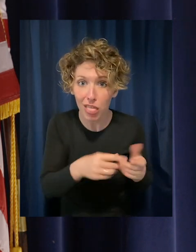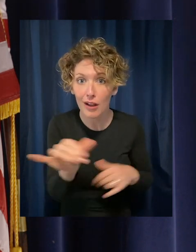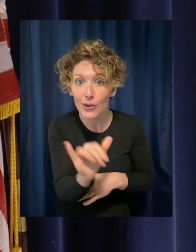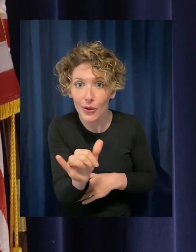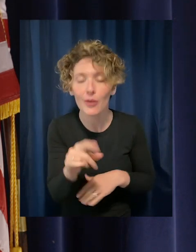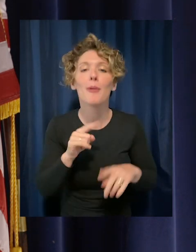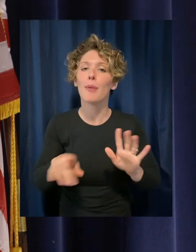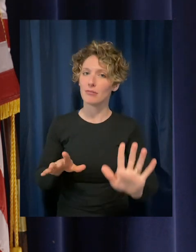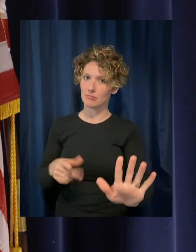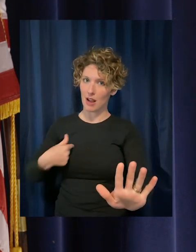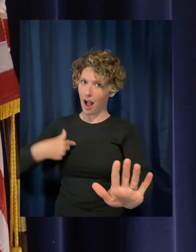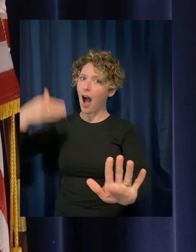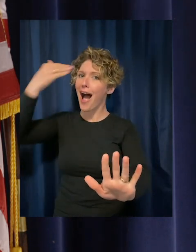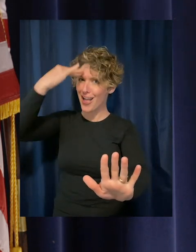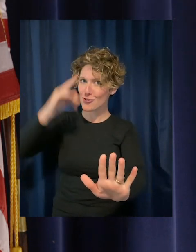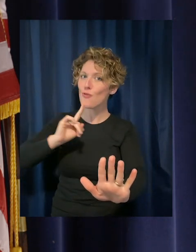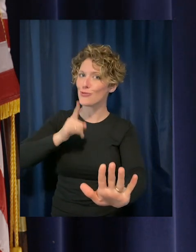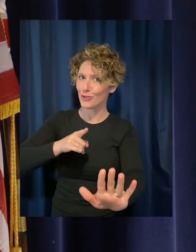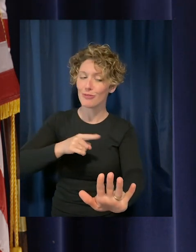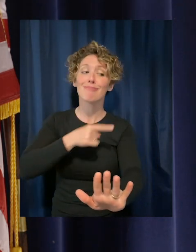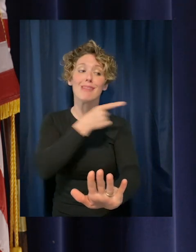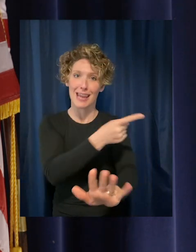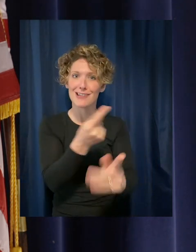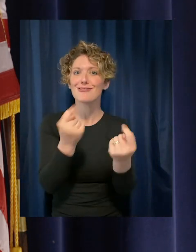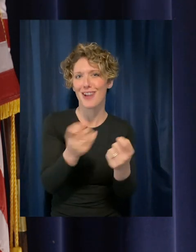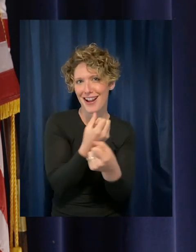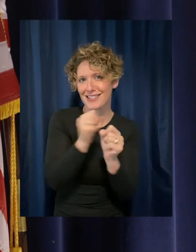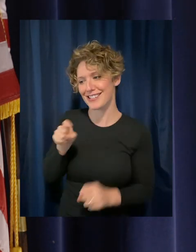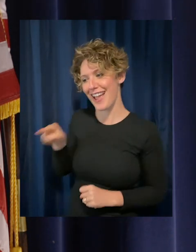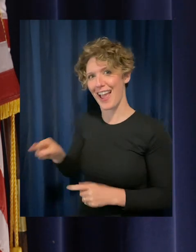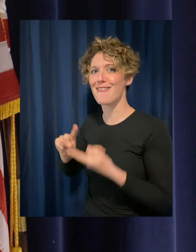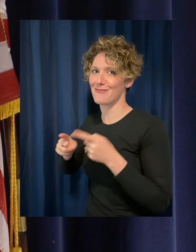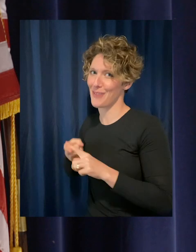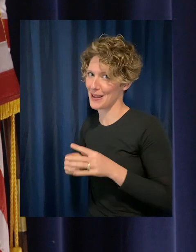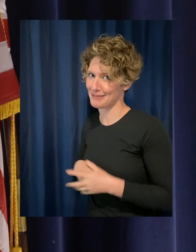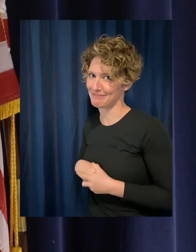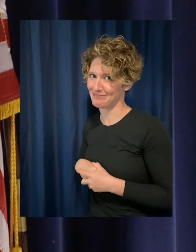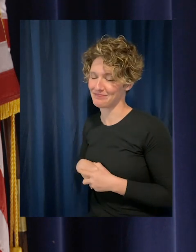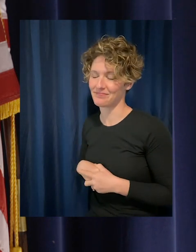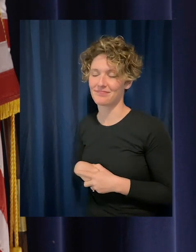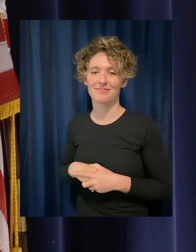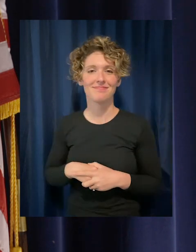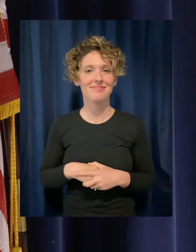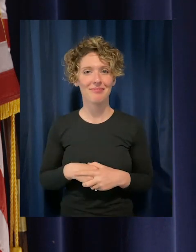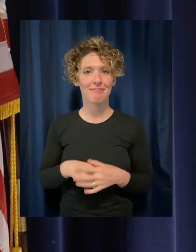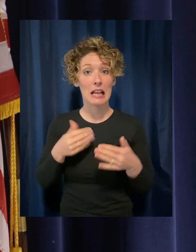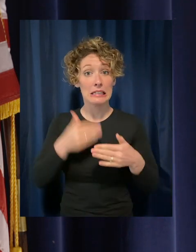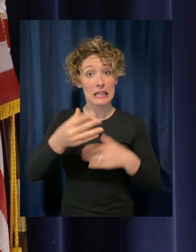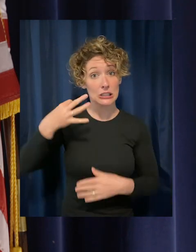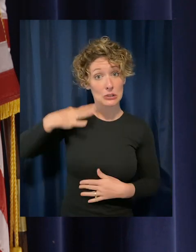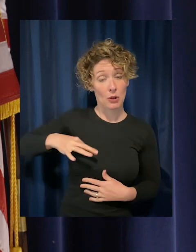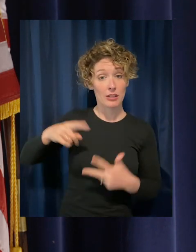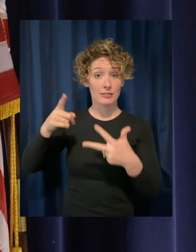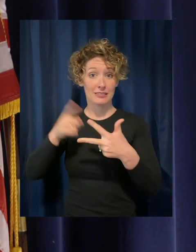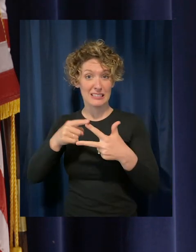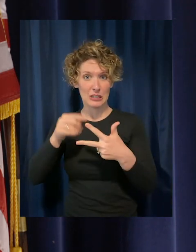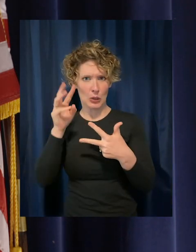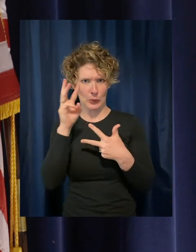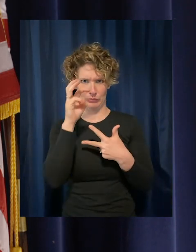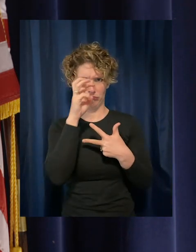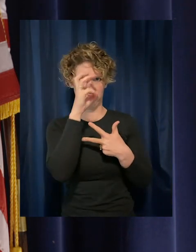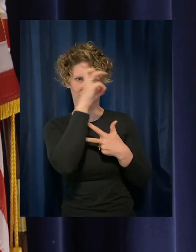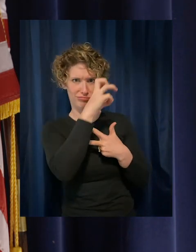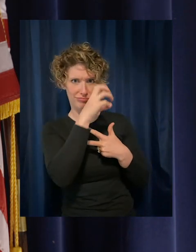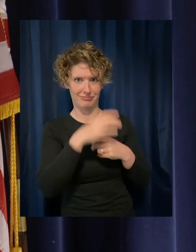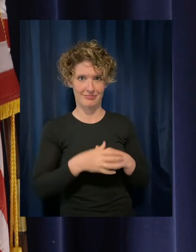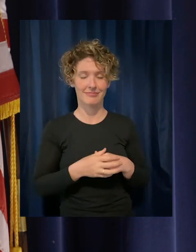Angelo was saving a friend. Our next quality is eccentricity. If you know our class, you know we